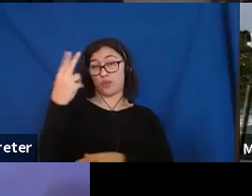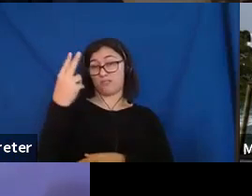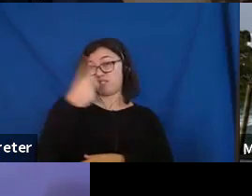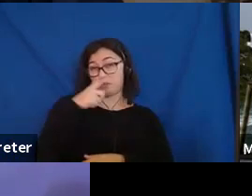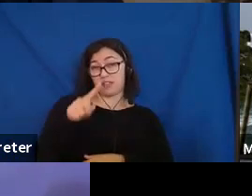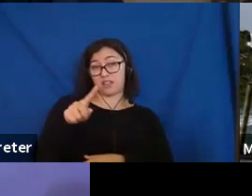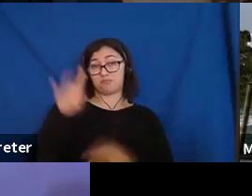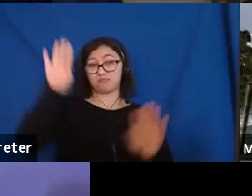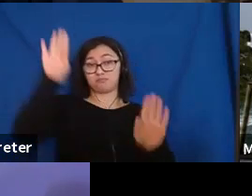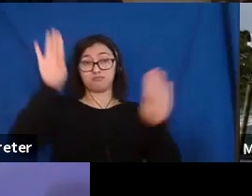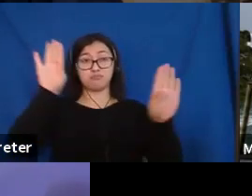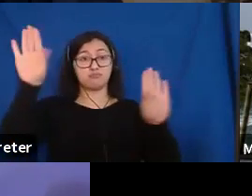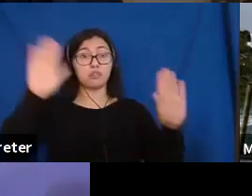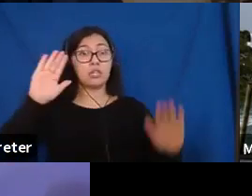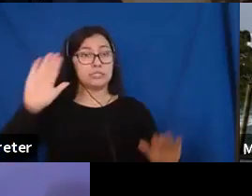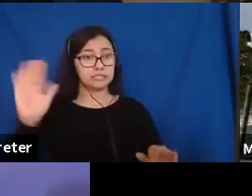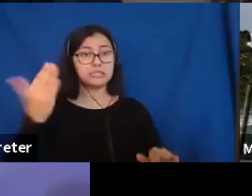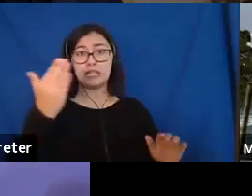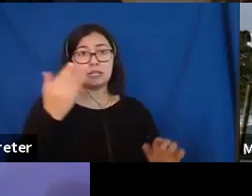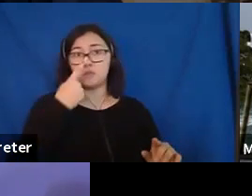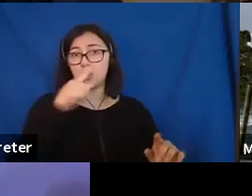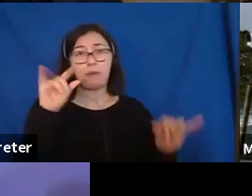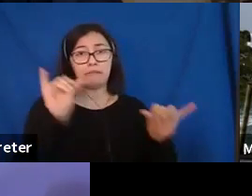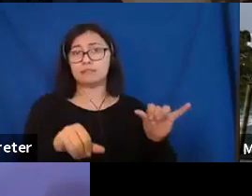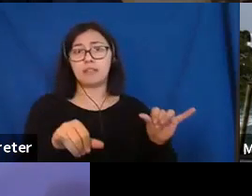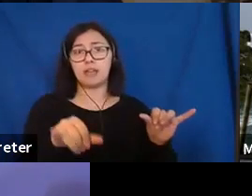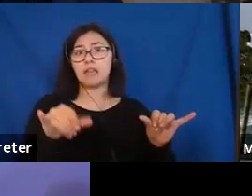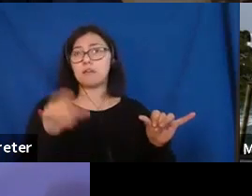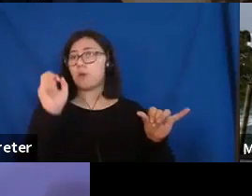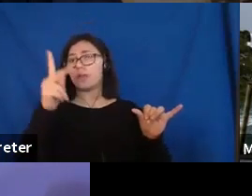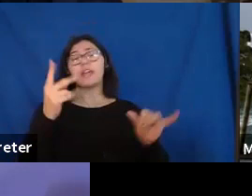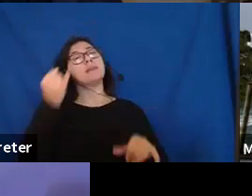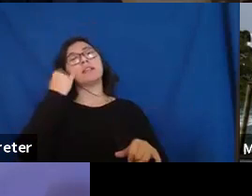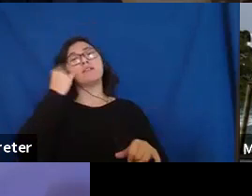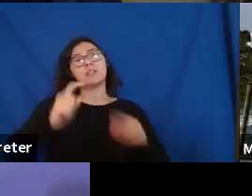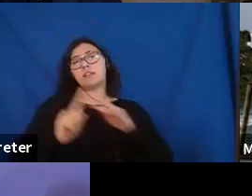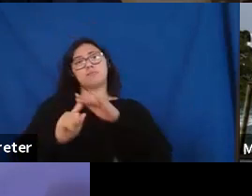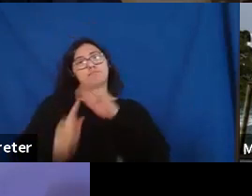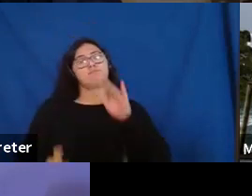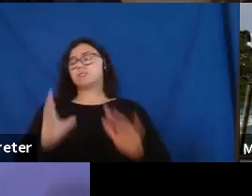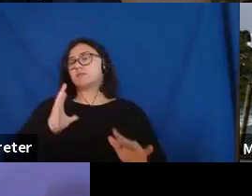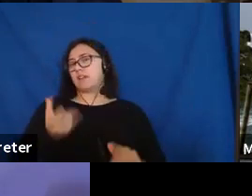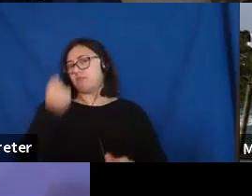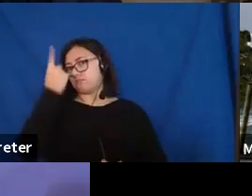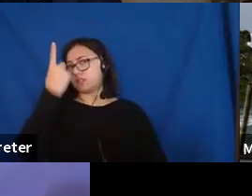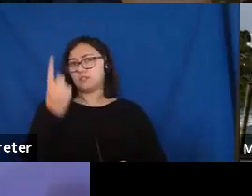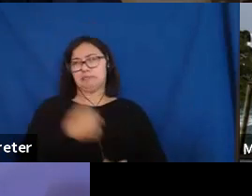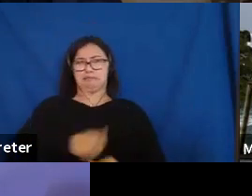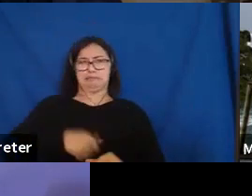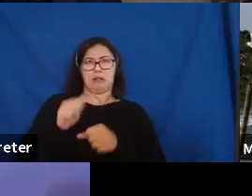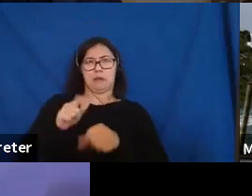Okay. So it looks like we have some folks who can stay. That's great. And if you need to pull out, I completely understand. And I'm sorry that we went over.